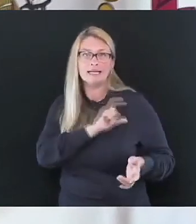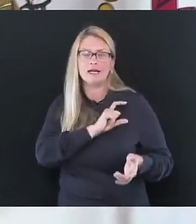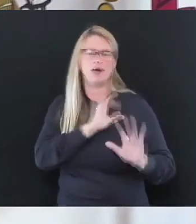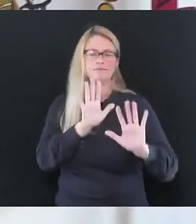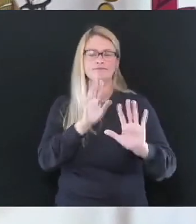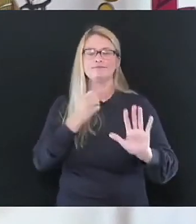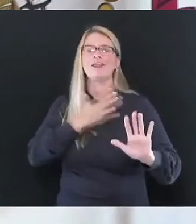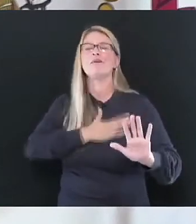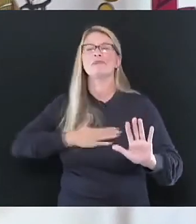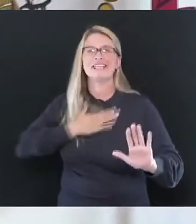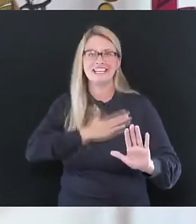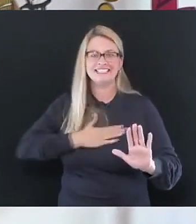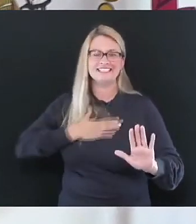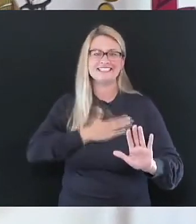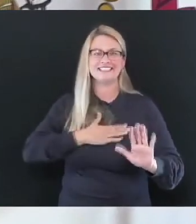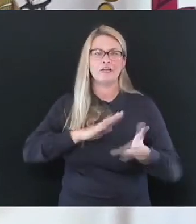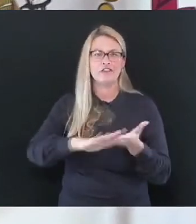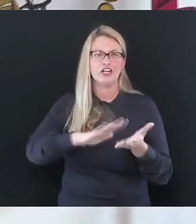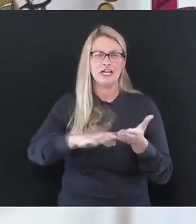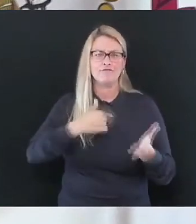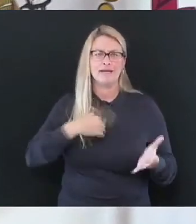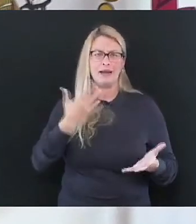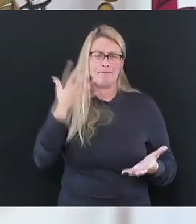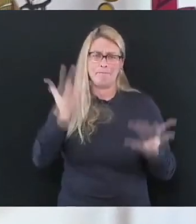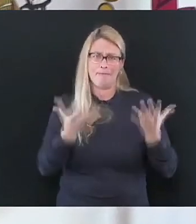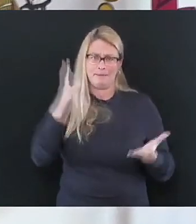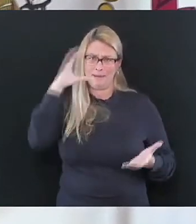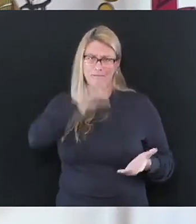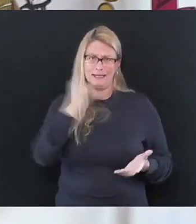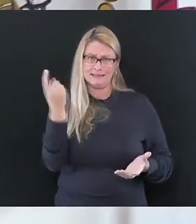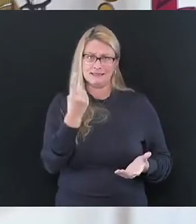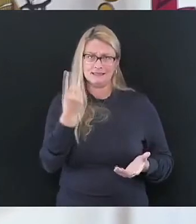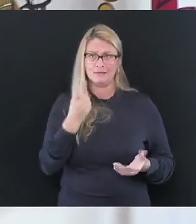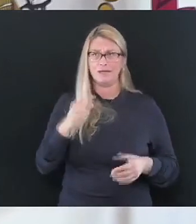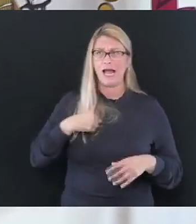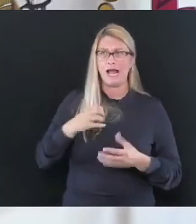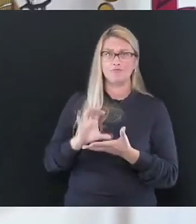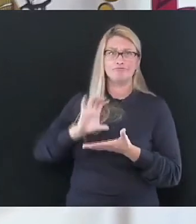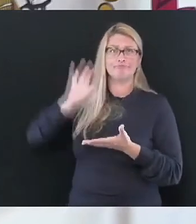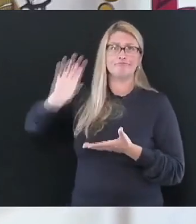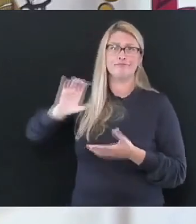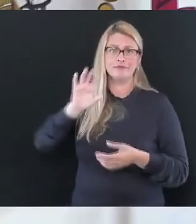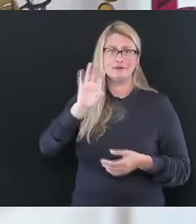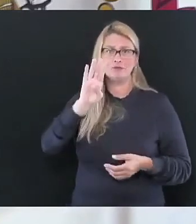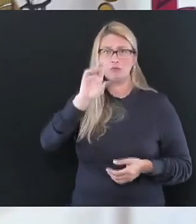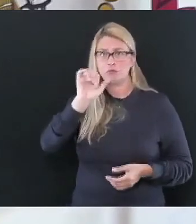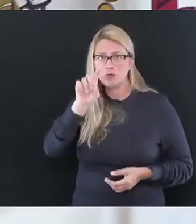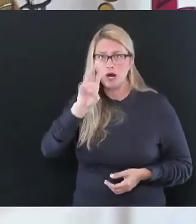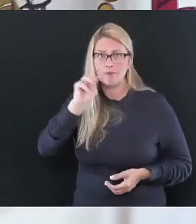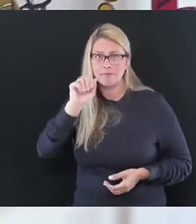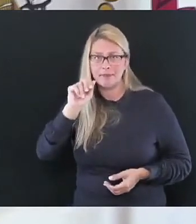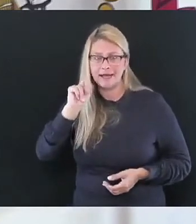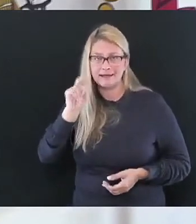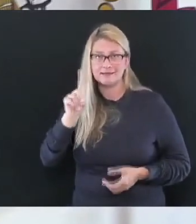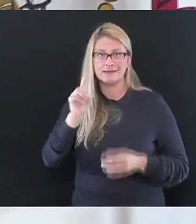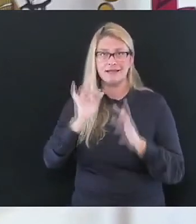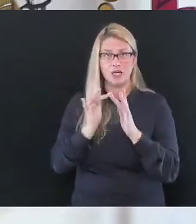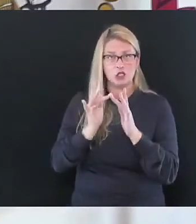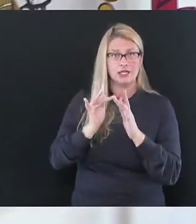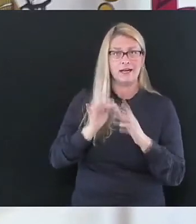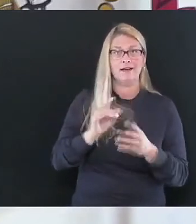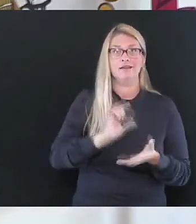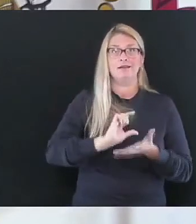forgive me if I missed something, but $50 million is sitting there to go to broadband. $150 million was set aside for